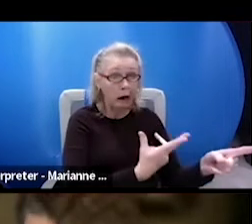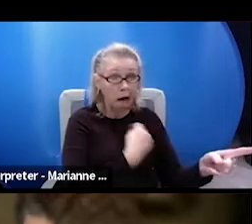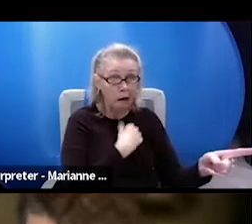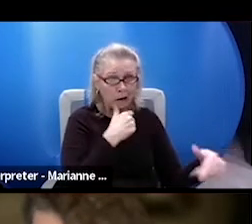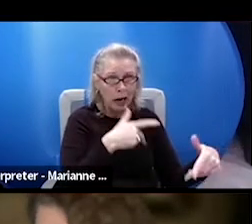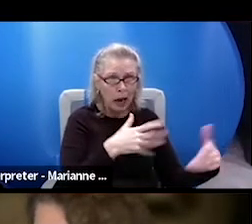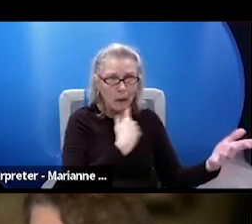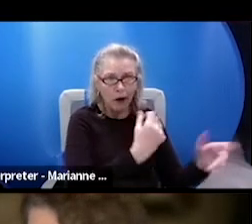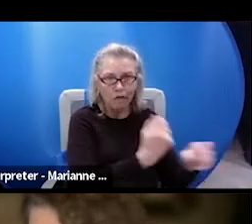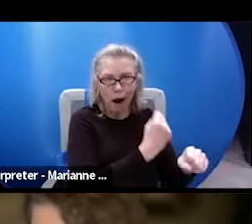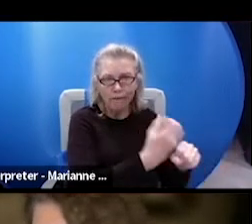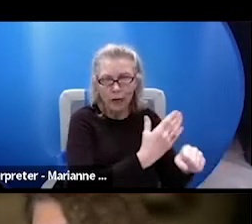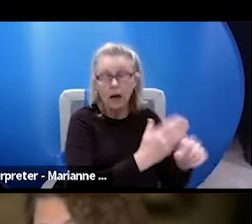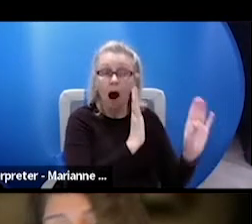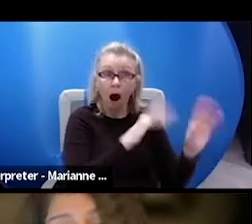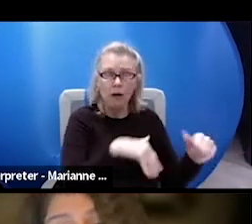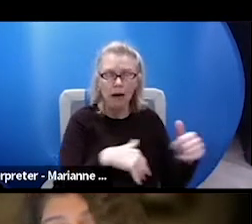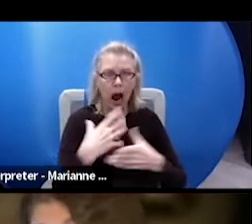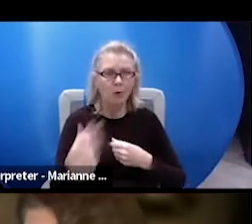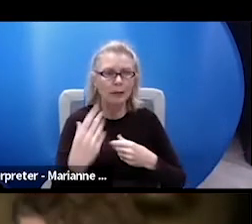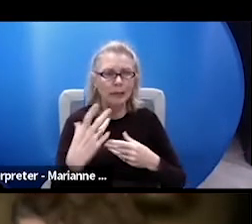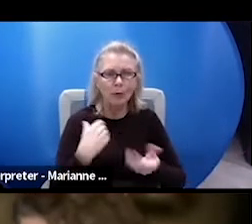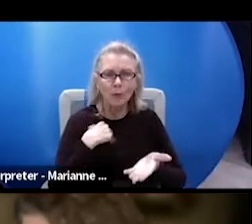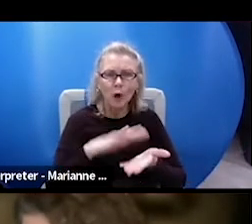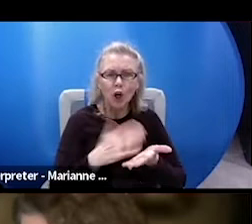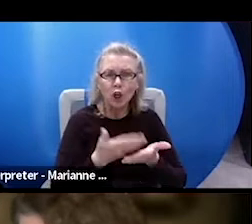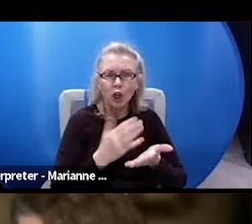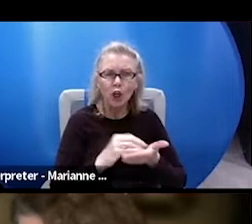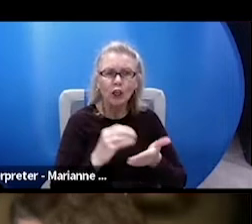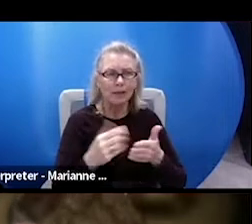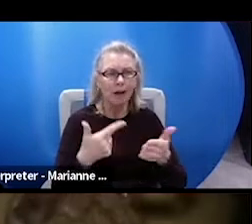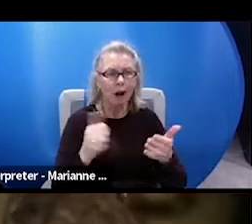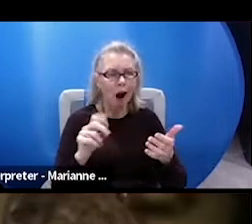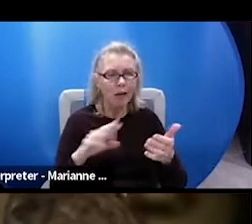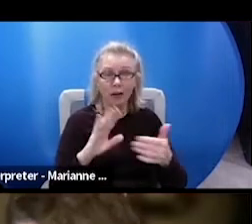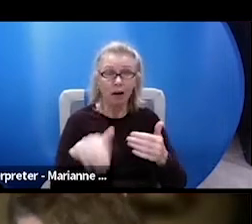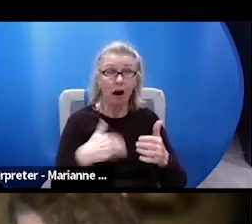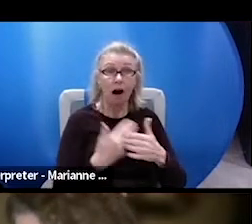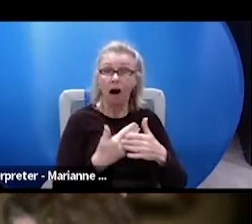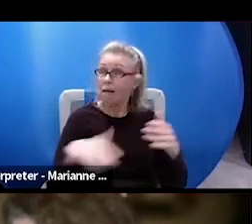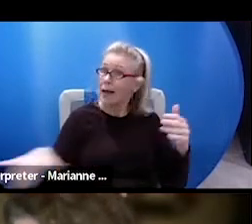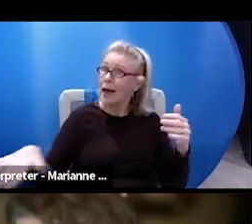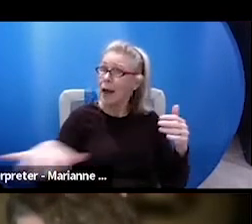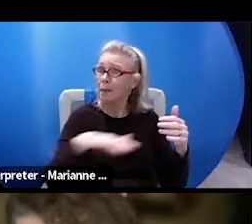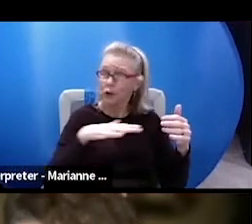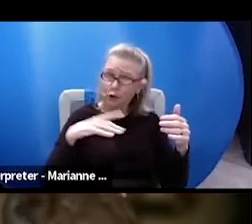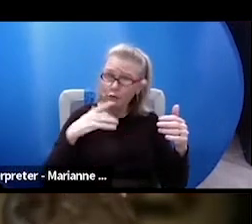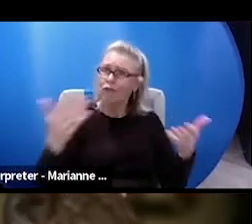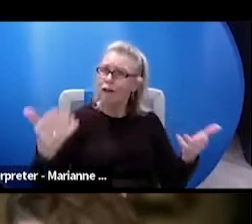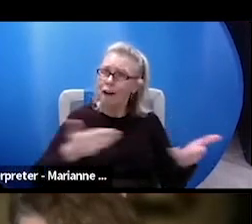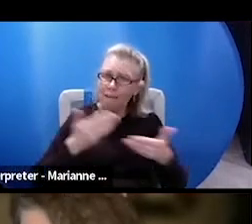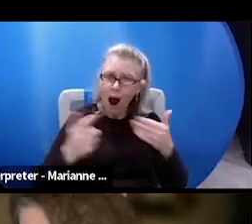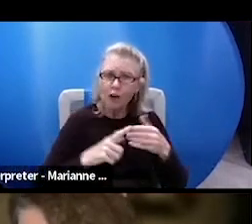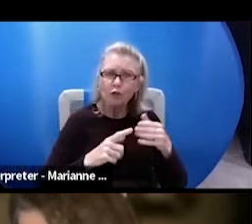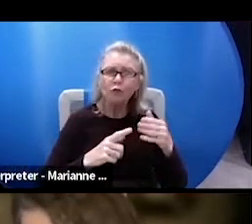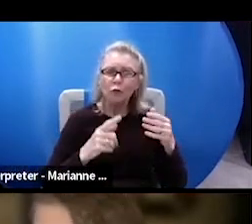the garden, and all of the neighbors were invited to the feast, which featured barbecued kanafa